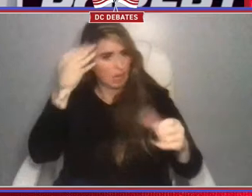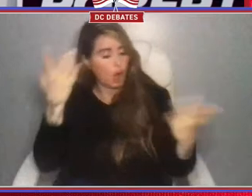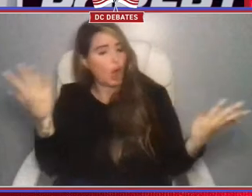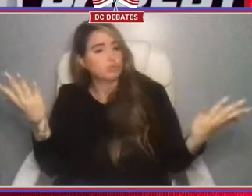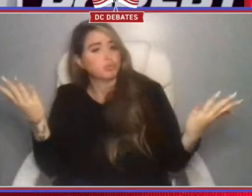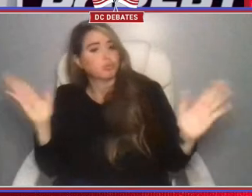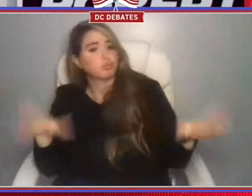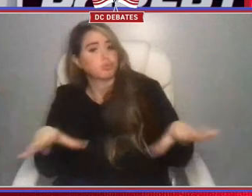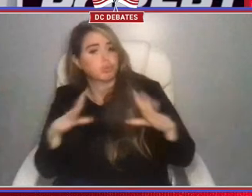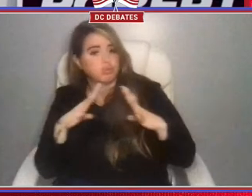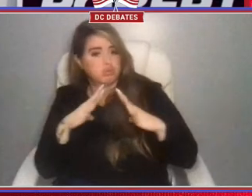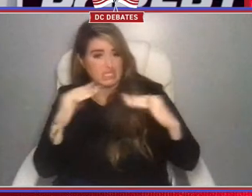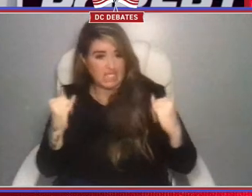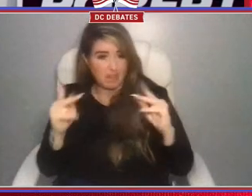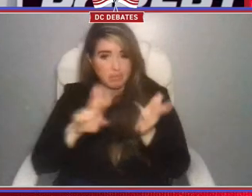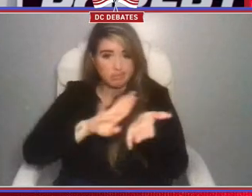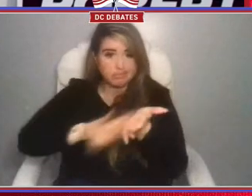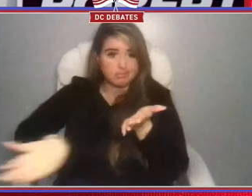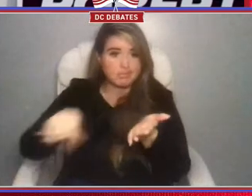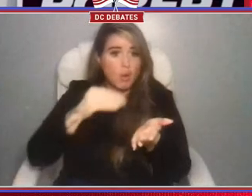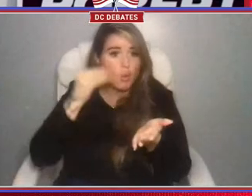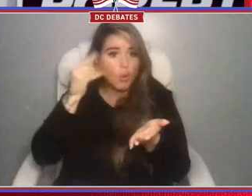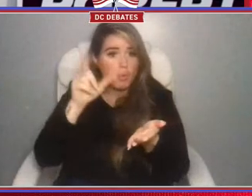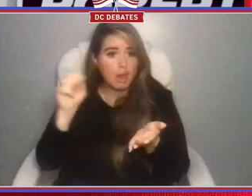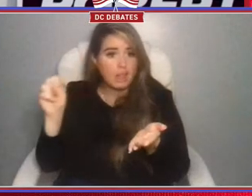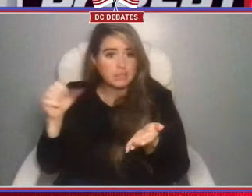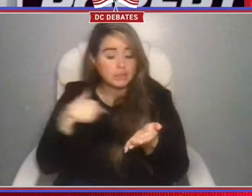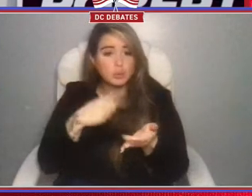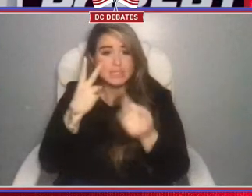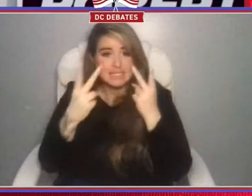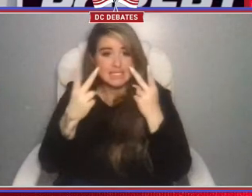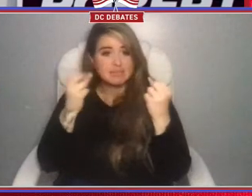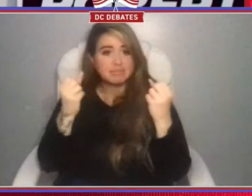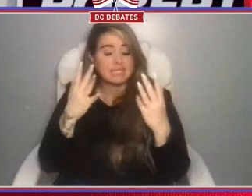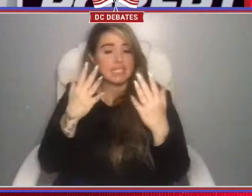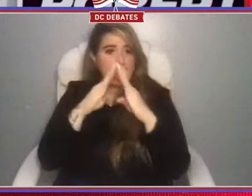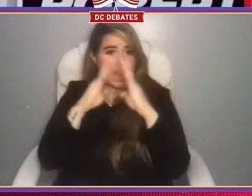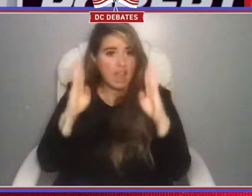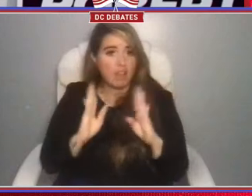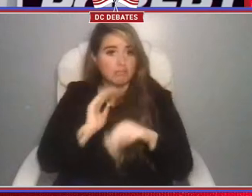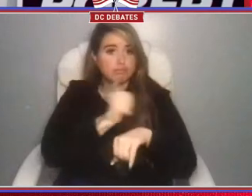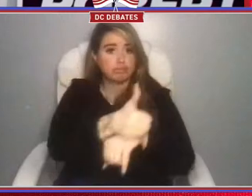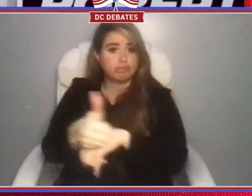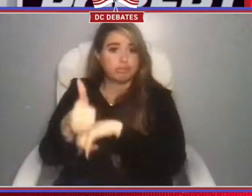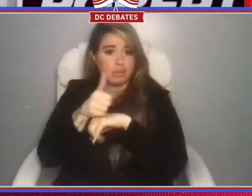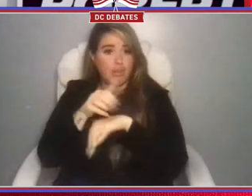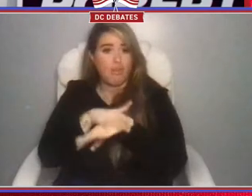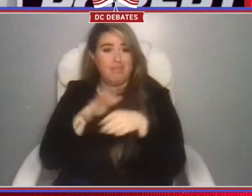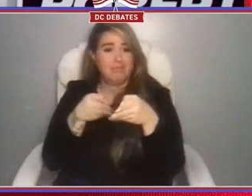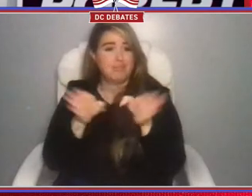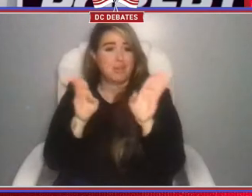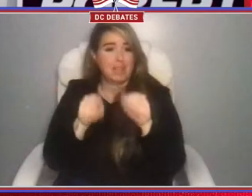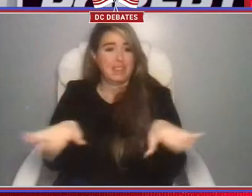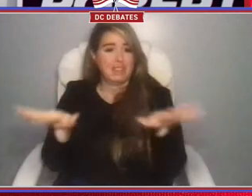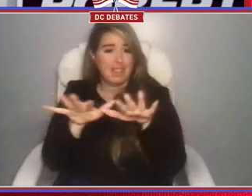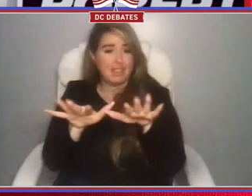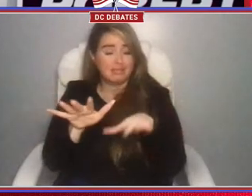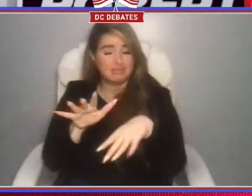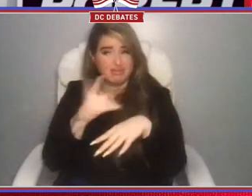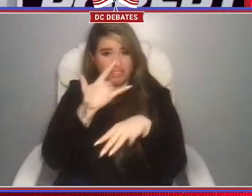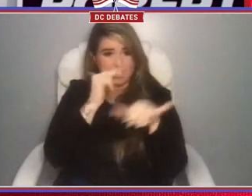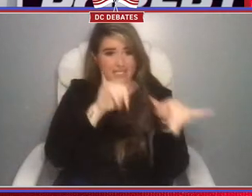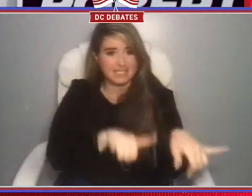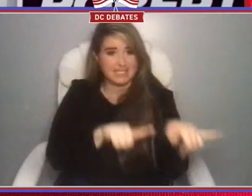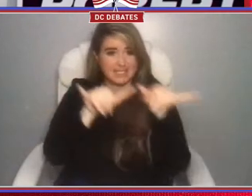homelessness. And we are seeing development of housing on public lands that looks, unfortunately, almost the same as development of